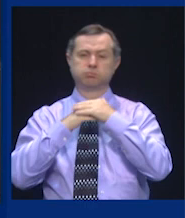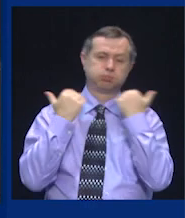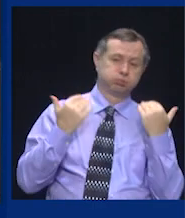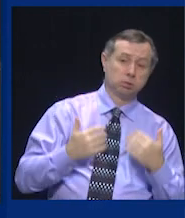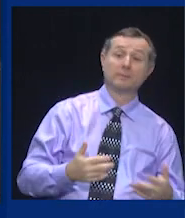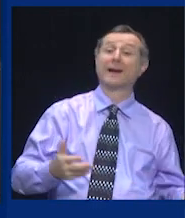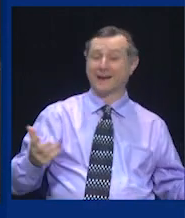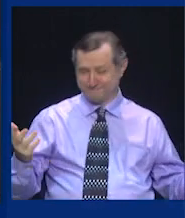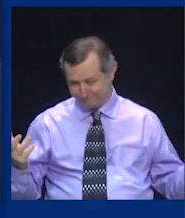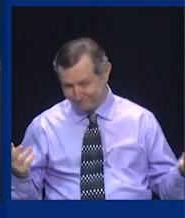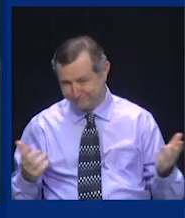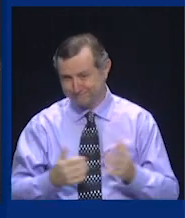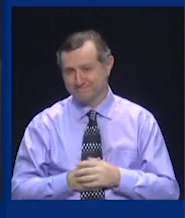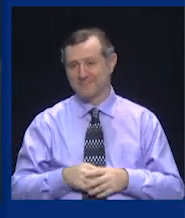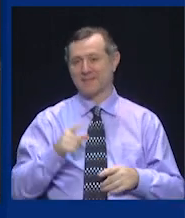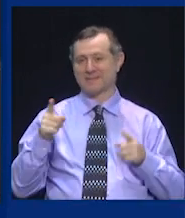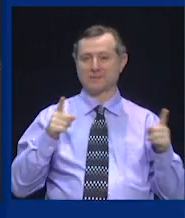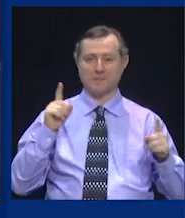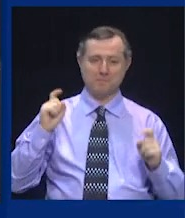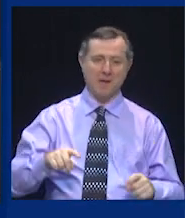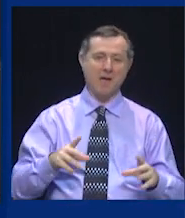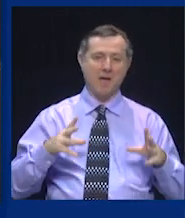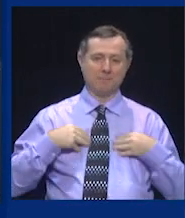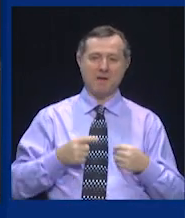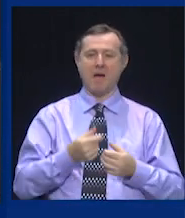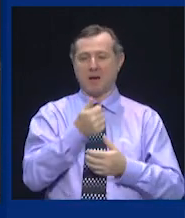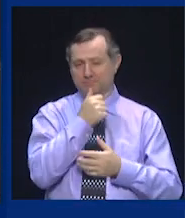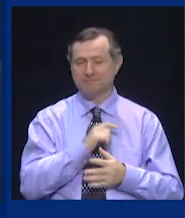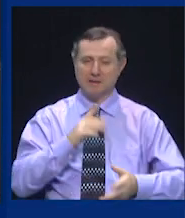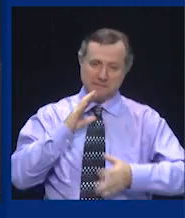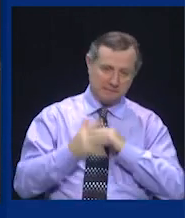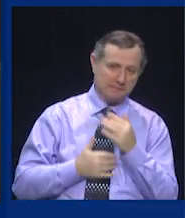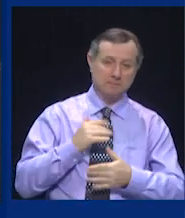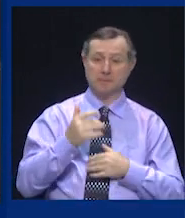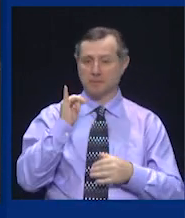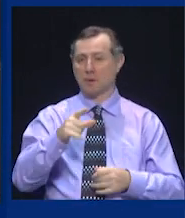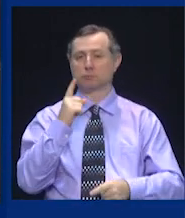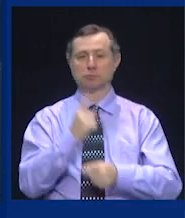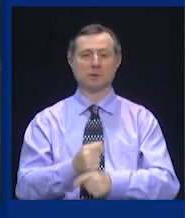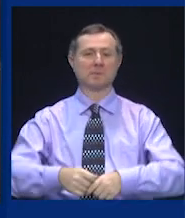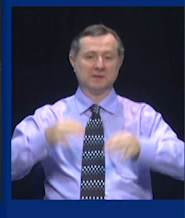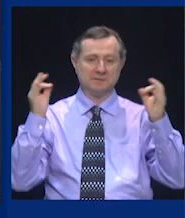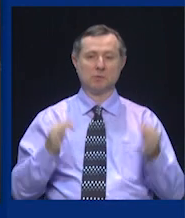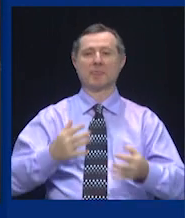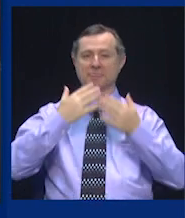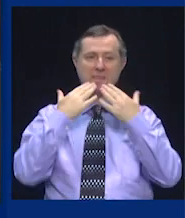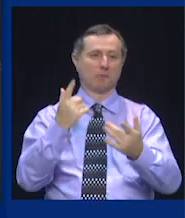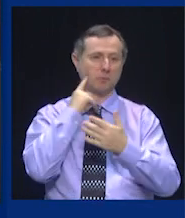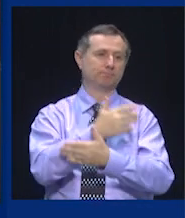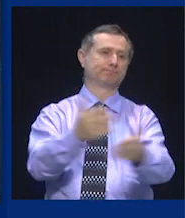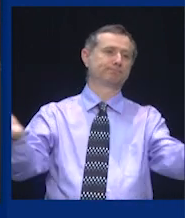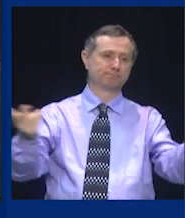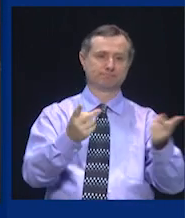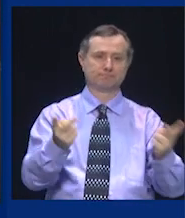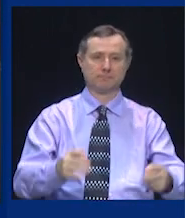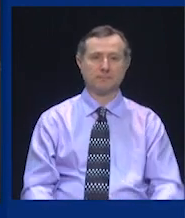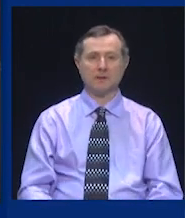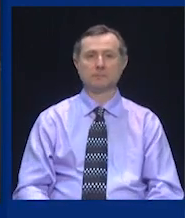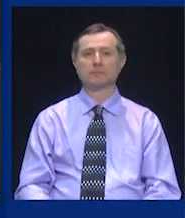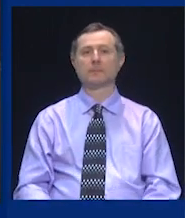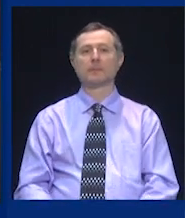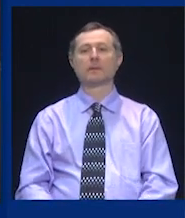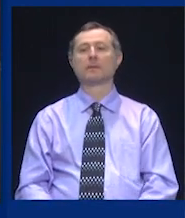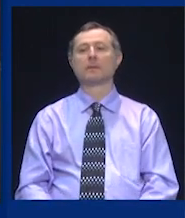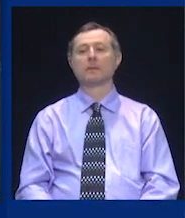going to take that political heat. But it was the right decision, and I thank them for it. By the way, when you get that phone call,